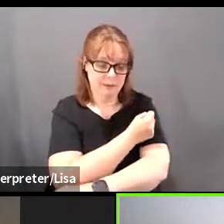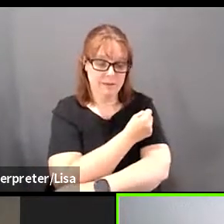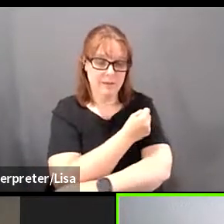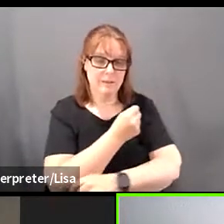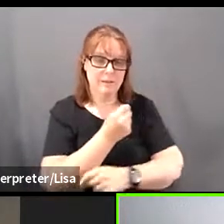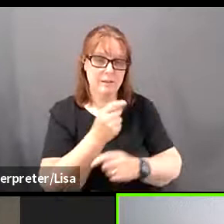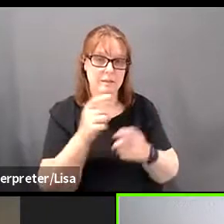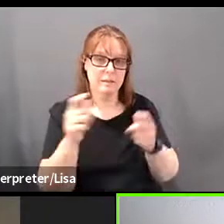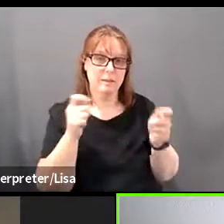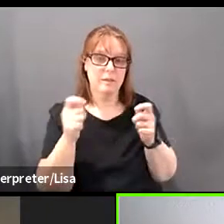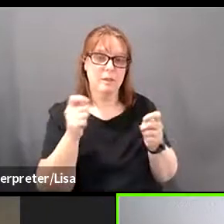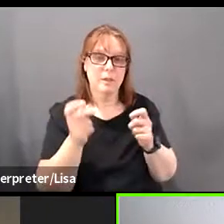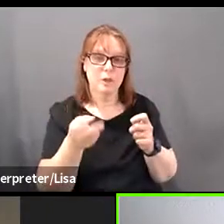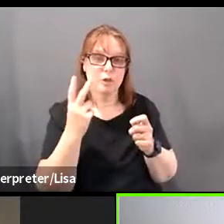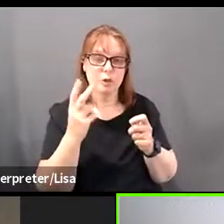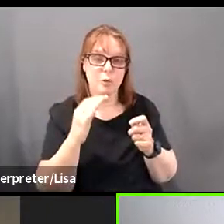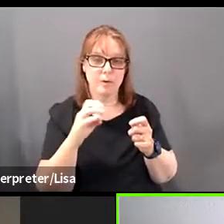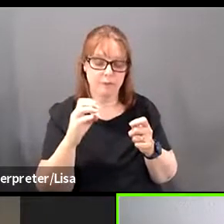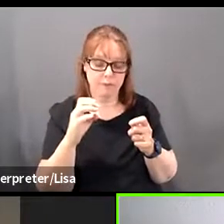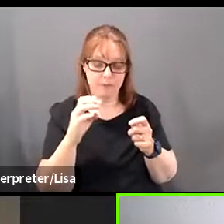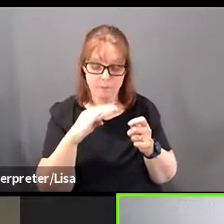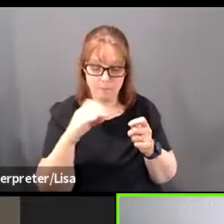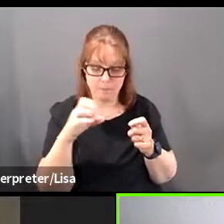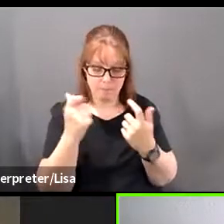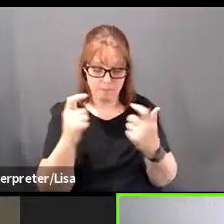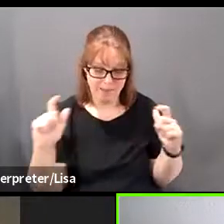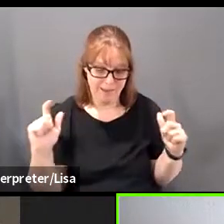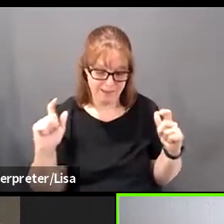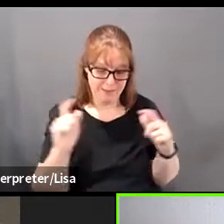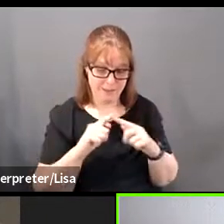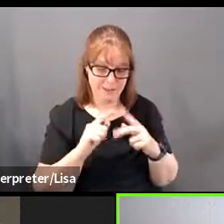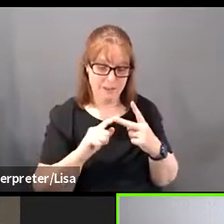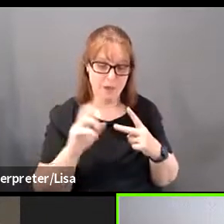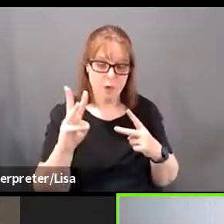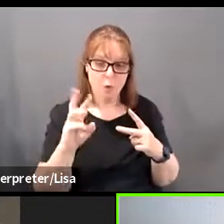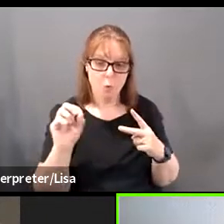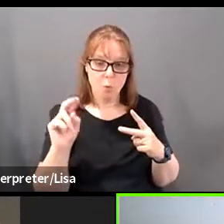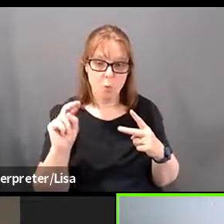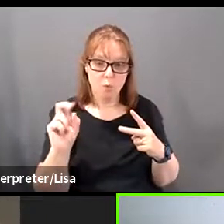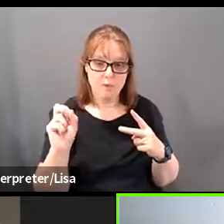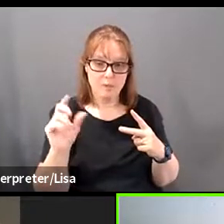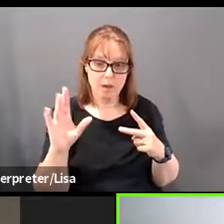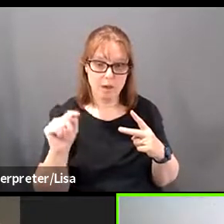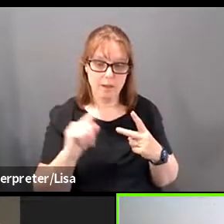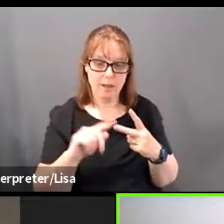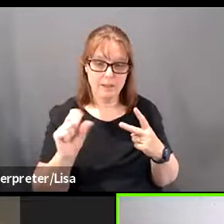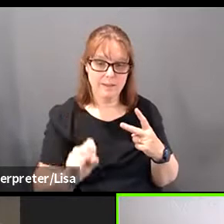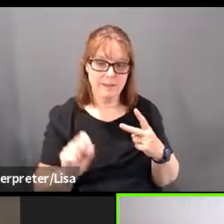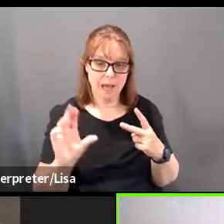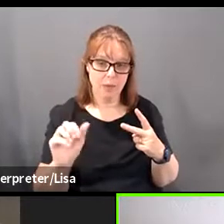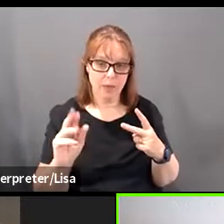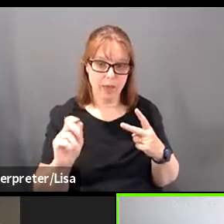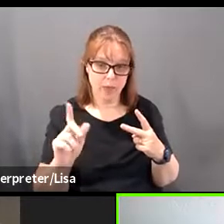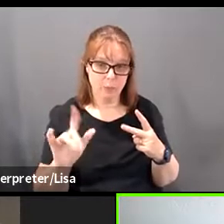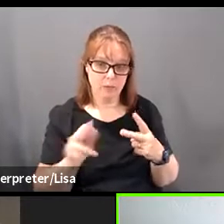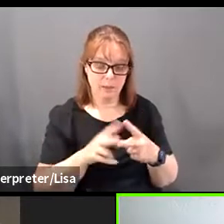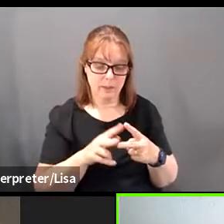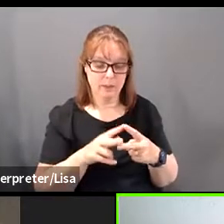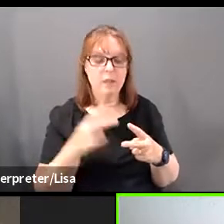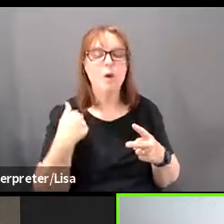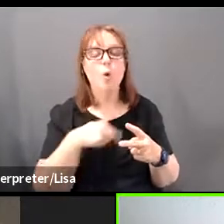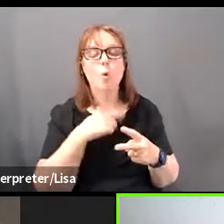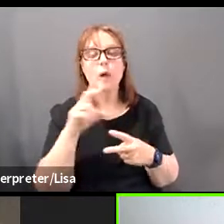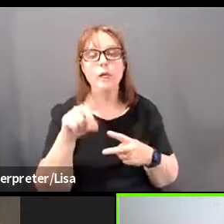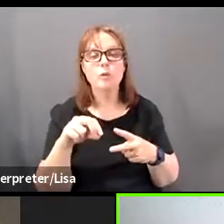two of the mass vaccination sites in Woonsocket and South County. And now we're doing a lot of